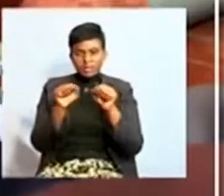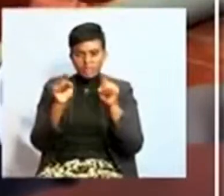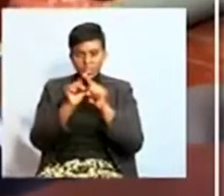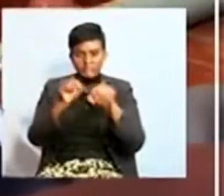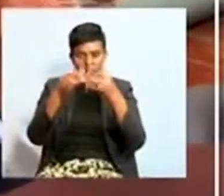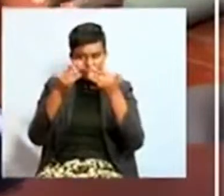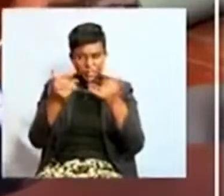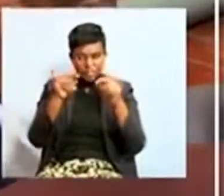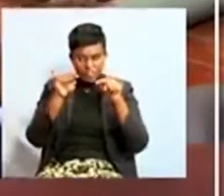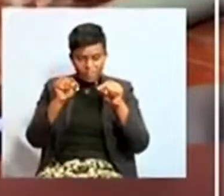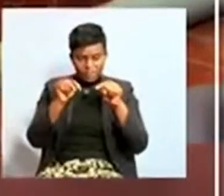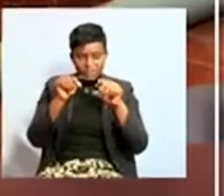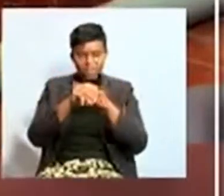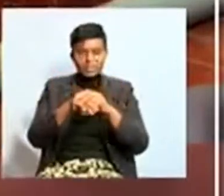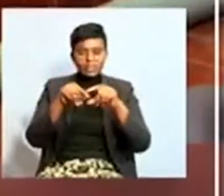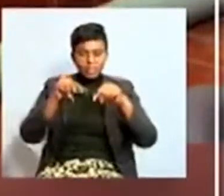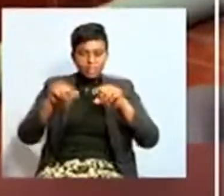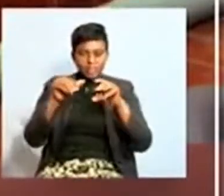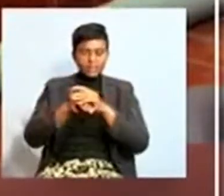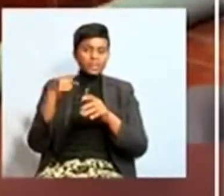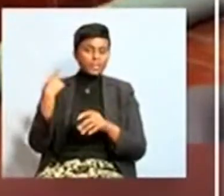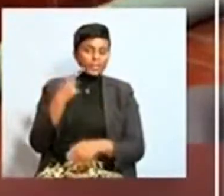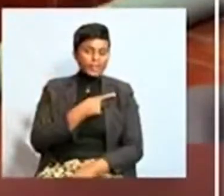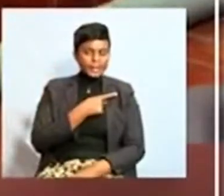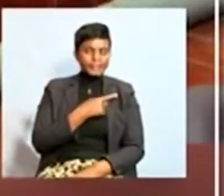offer on the floor of the House.